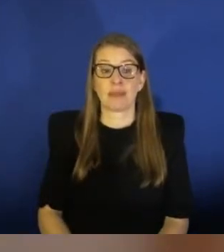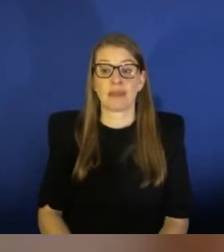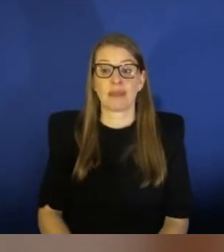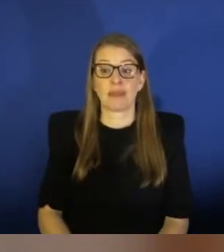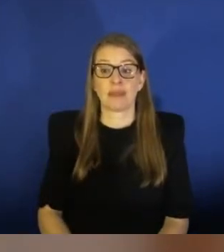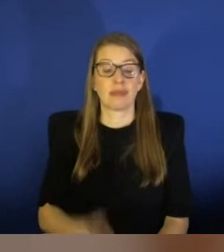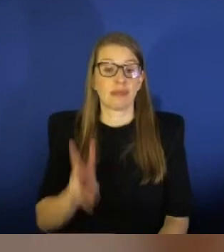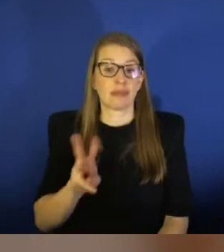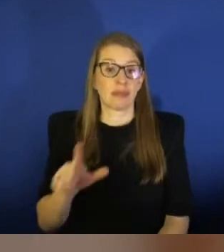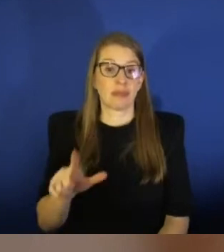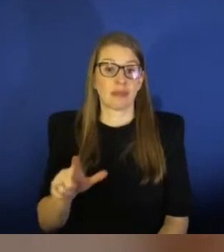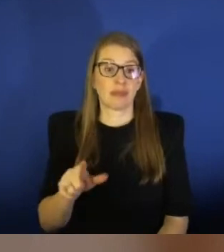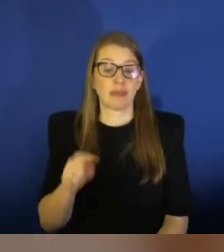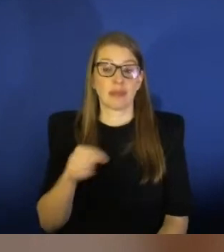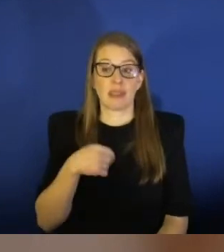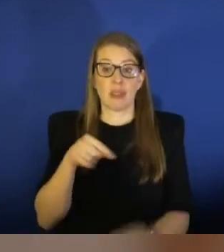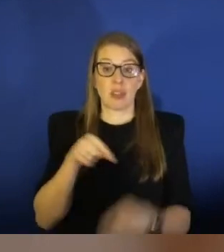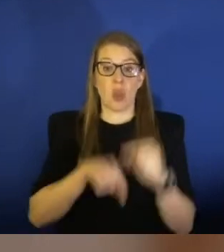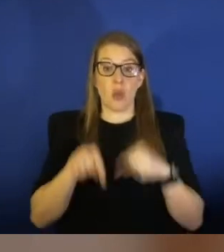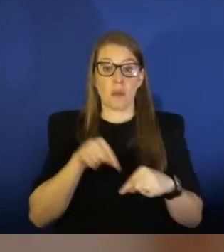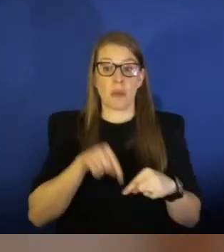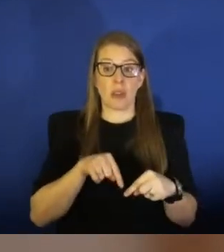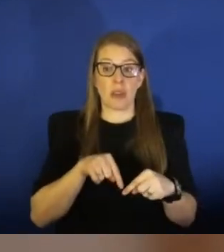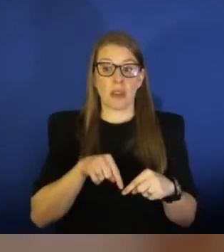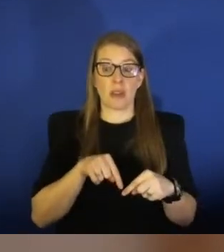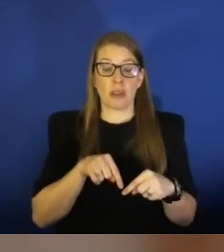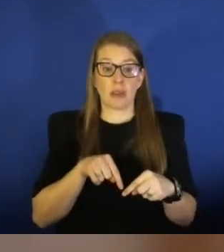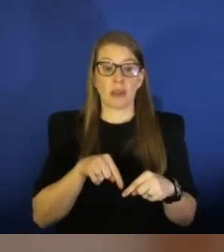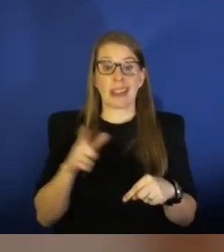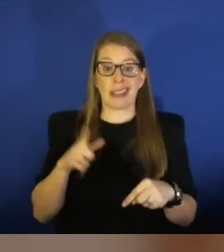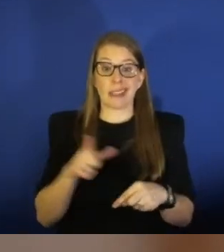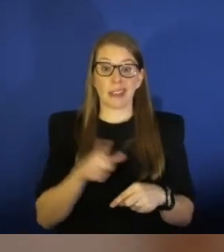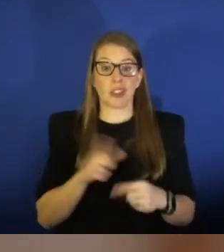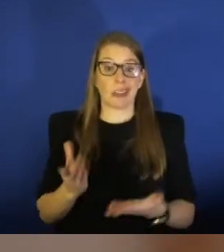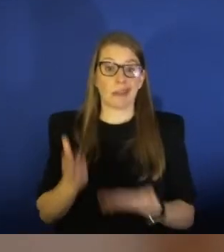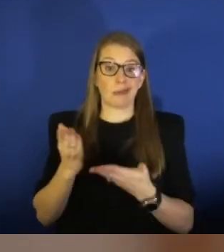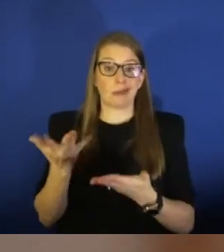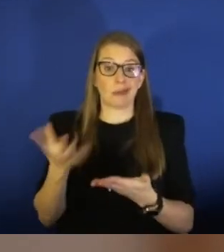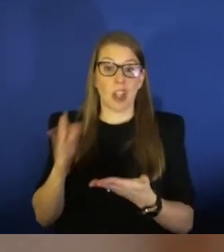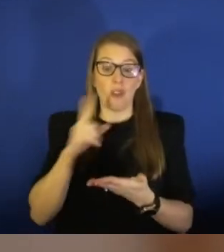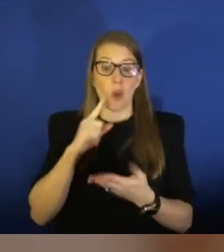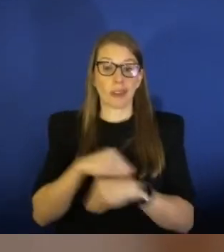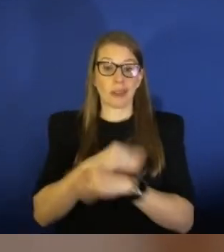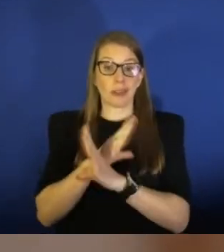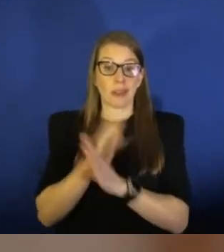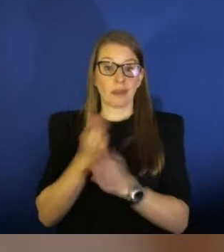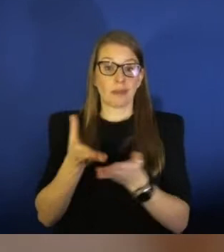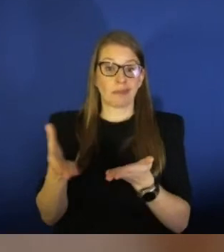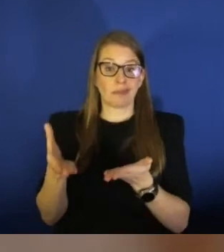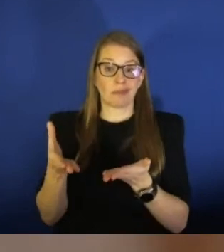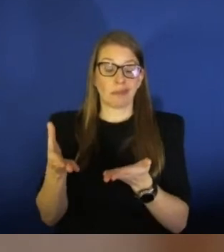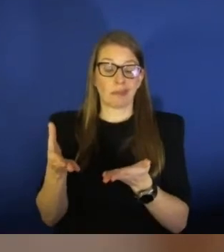Well, I was going to even go back to that. There has been legislation even for the telehealth piece.